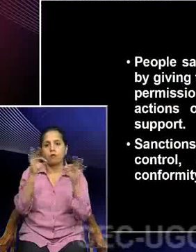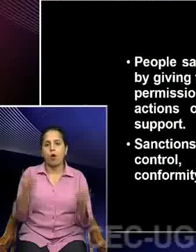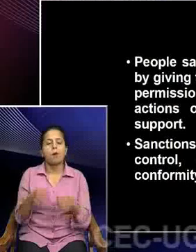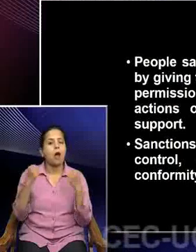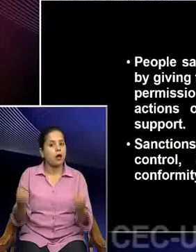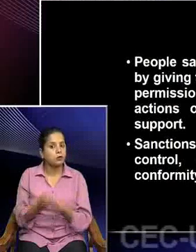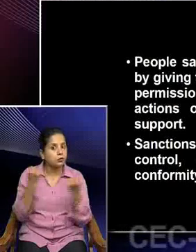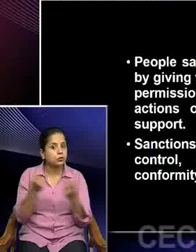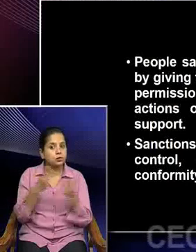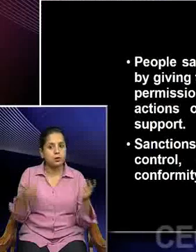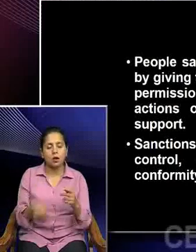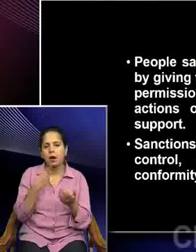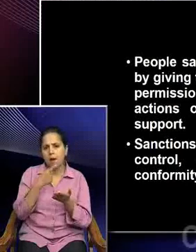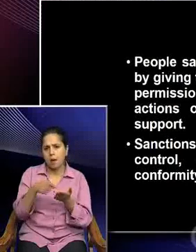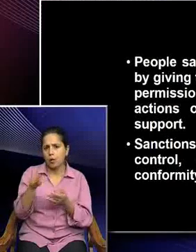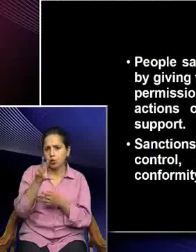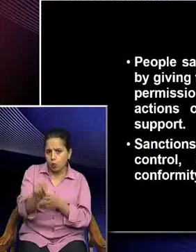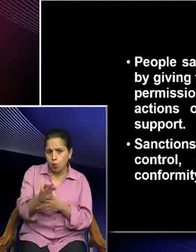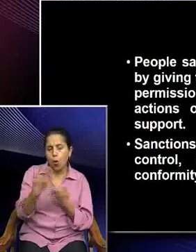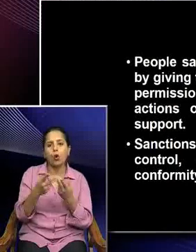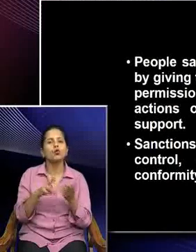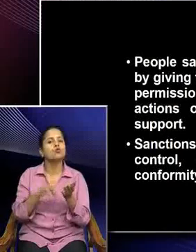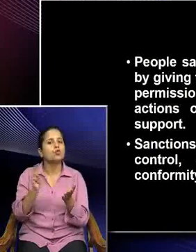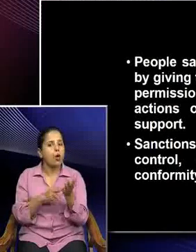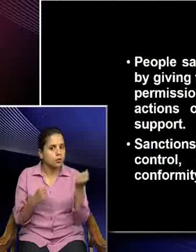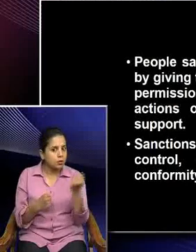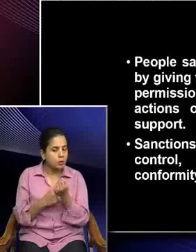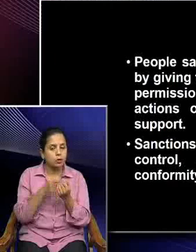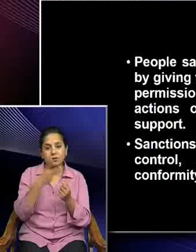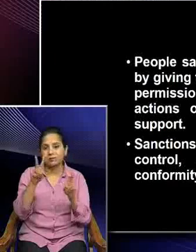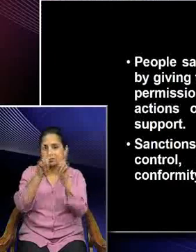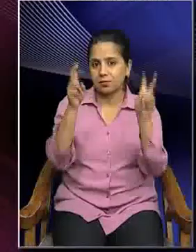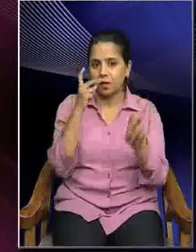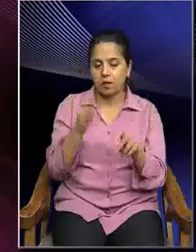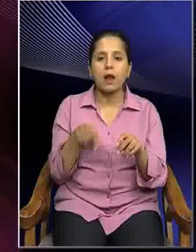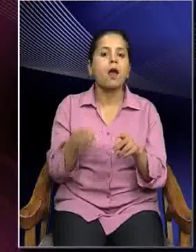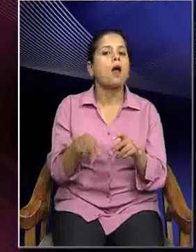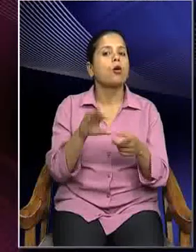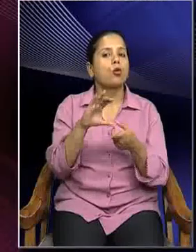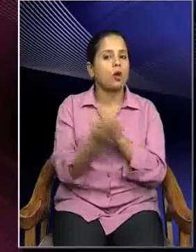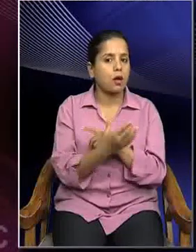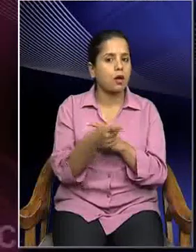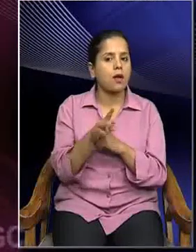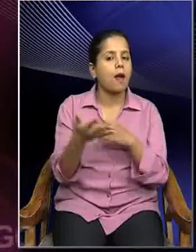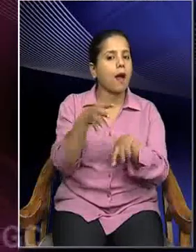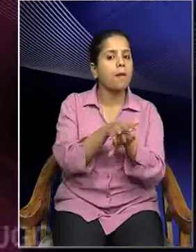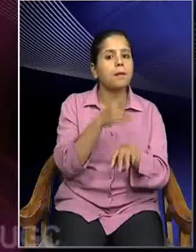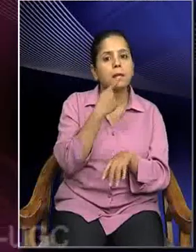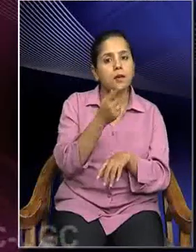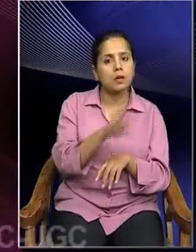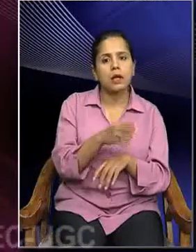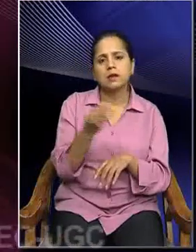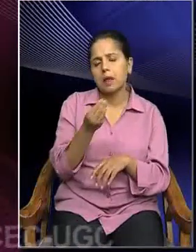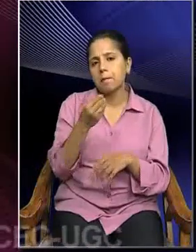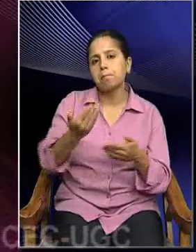of disapproval and non-support. So in the context of culture, it implies